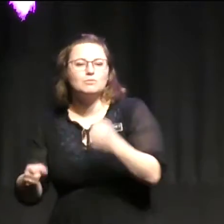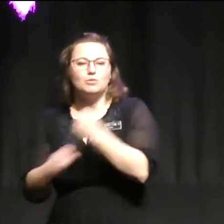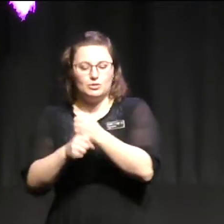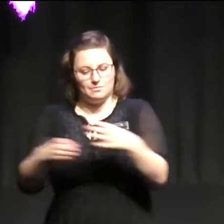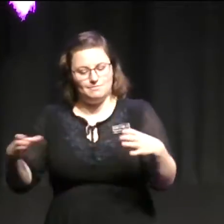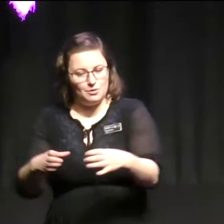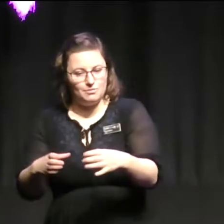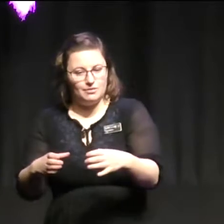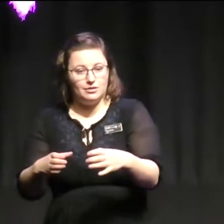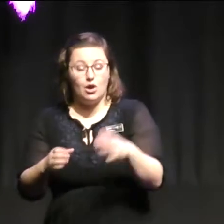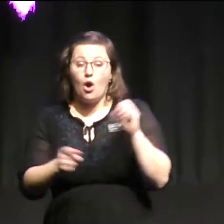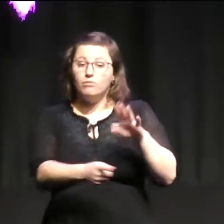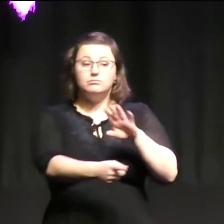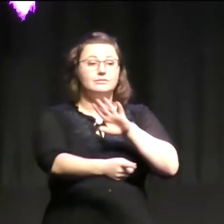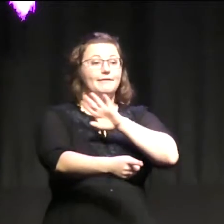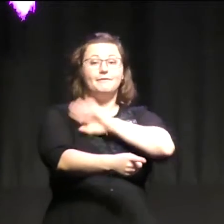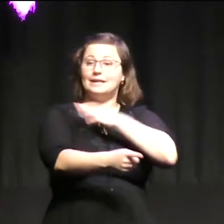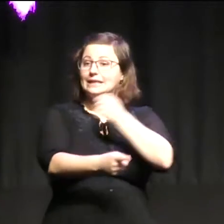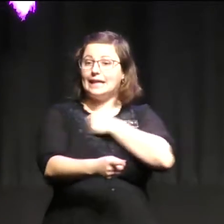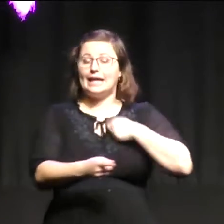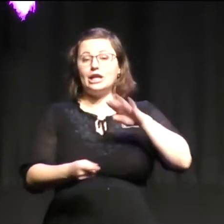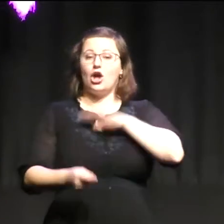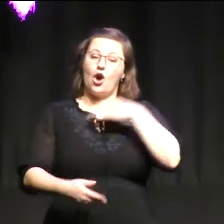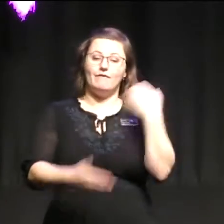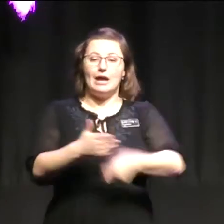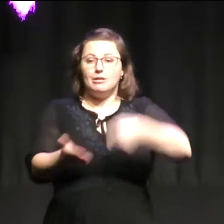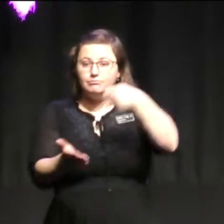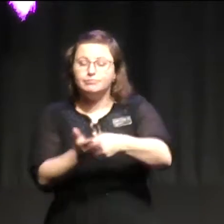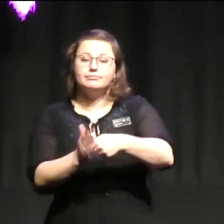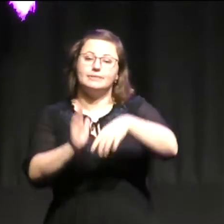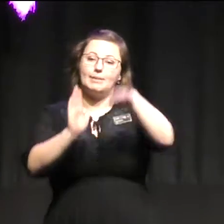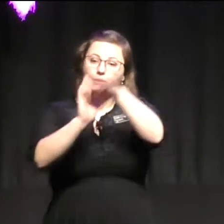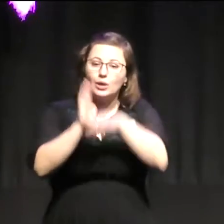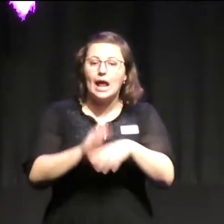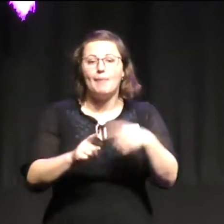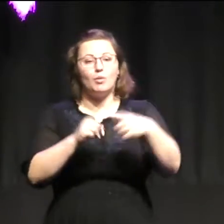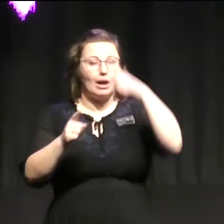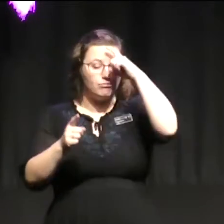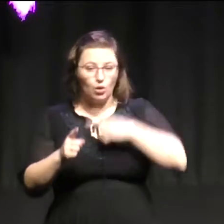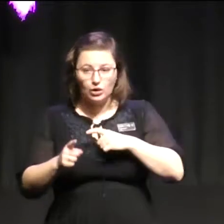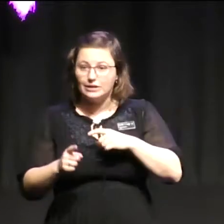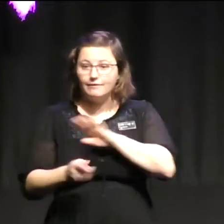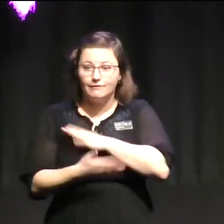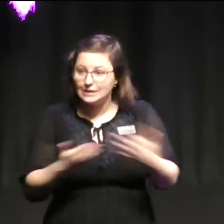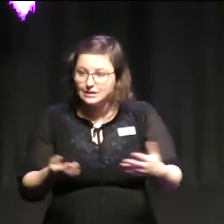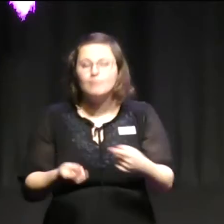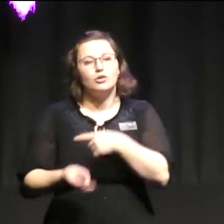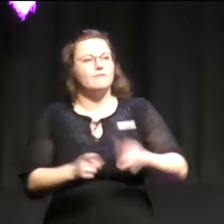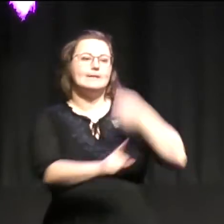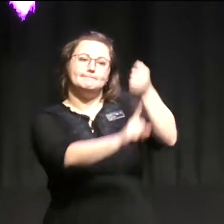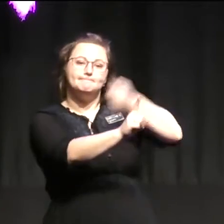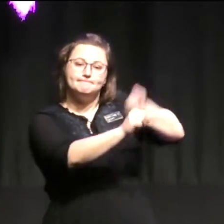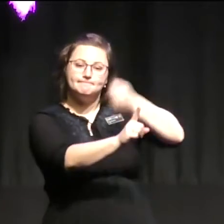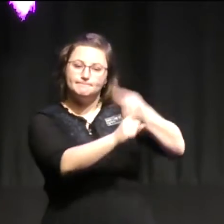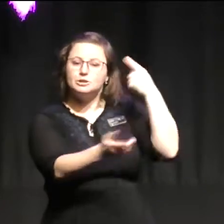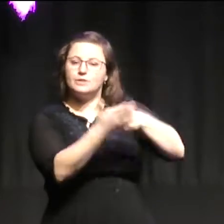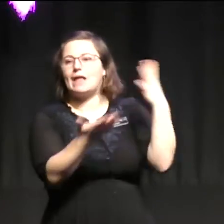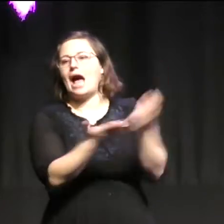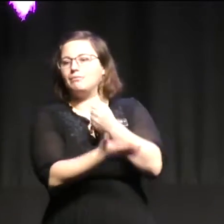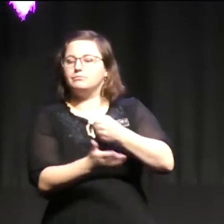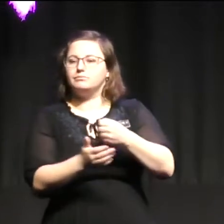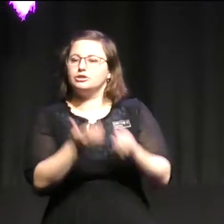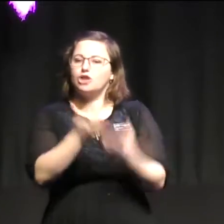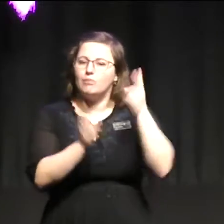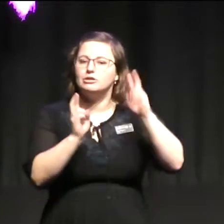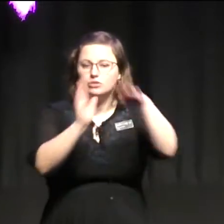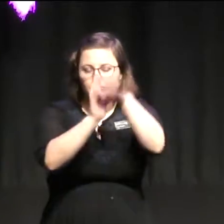no government policies or programs, we advocate and lobby for it. And rather than creating